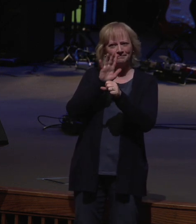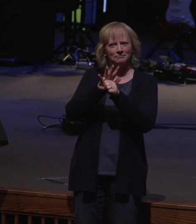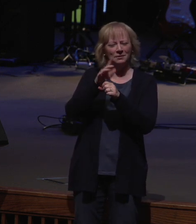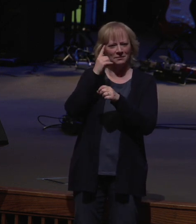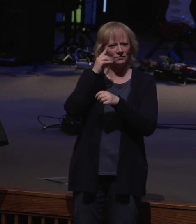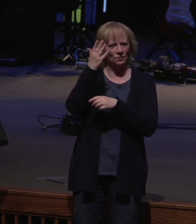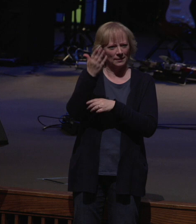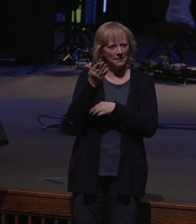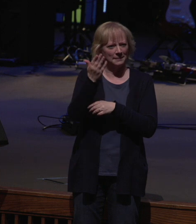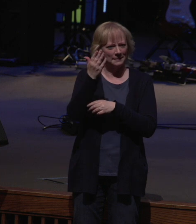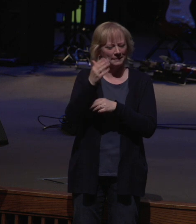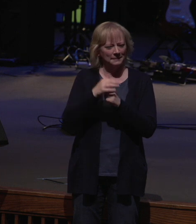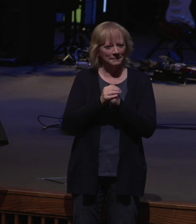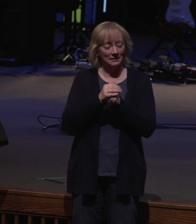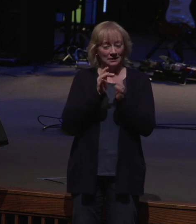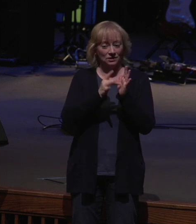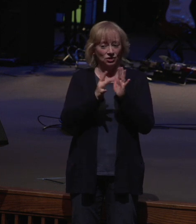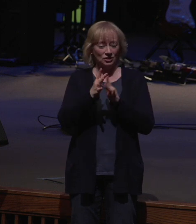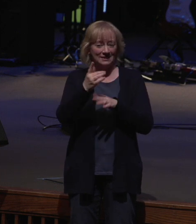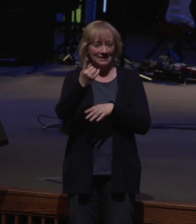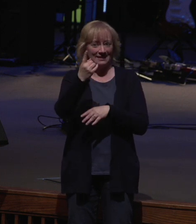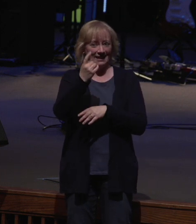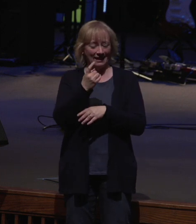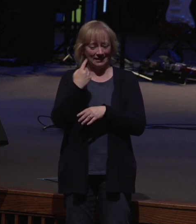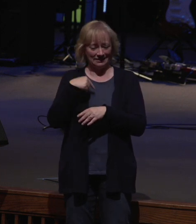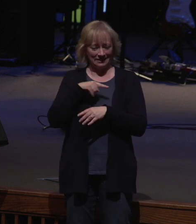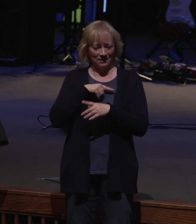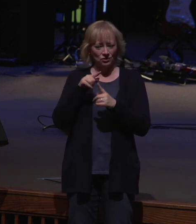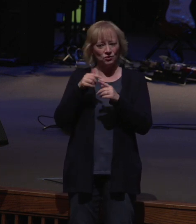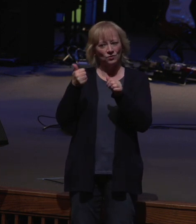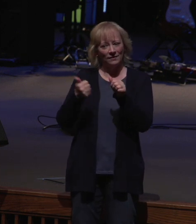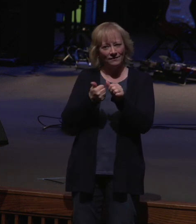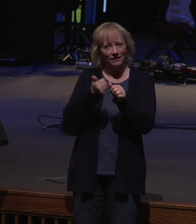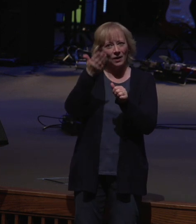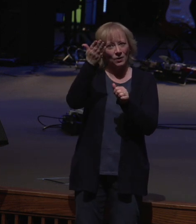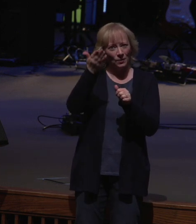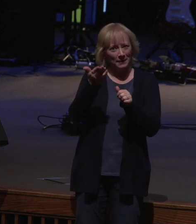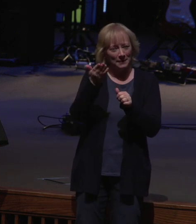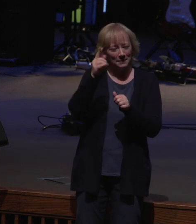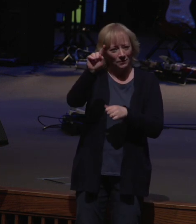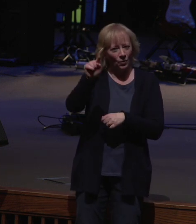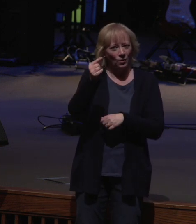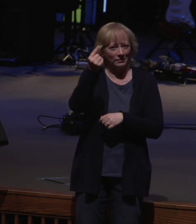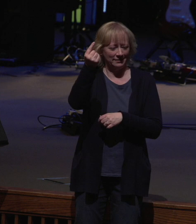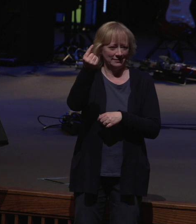Jesus Christ asks us to follow him and him alone.